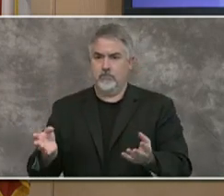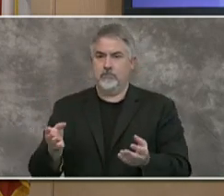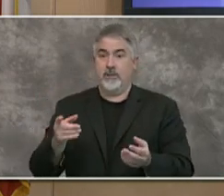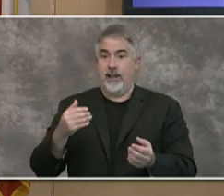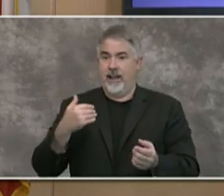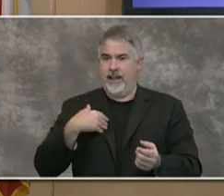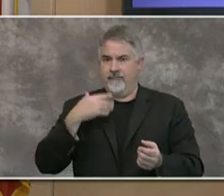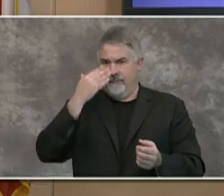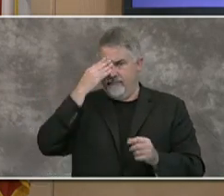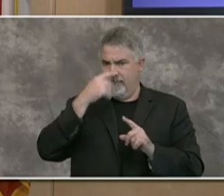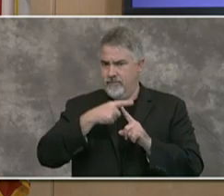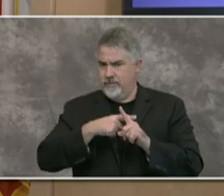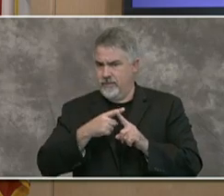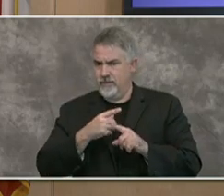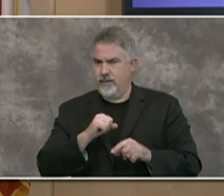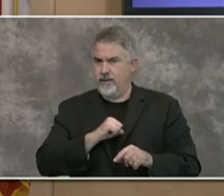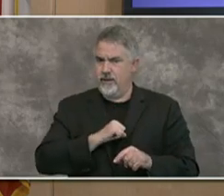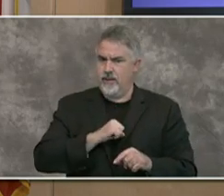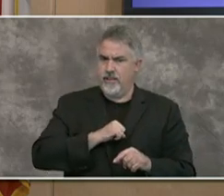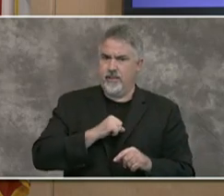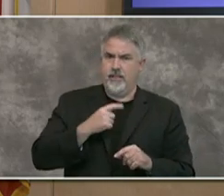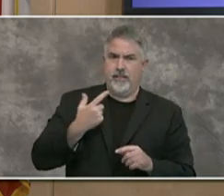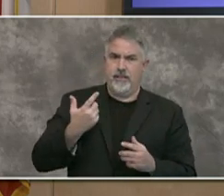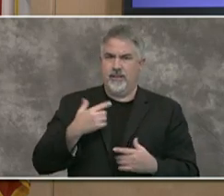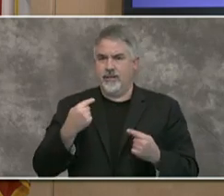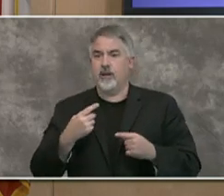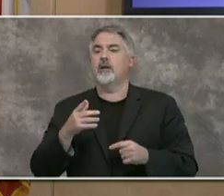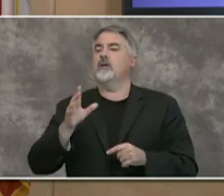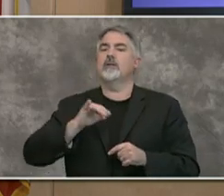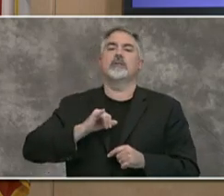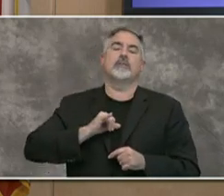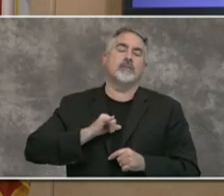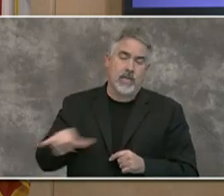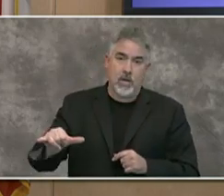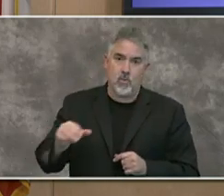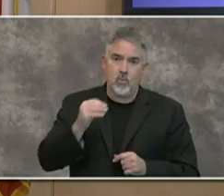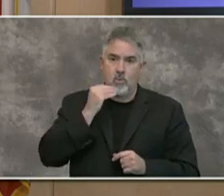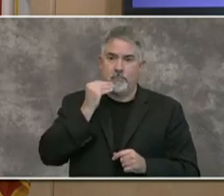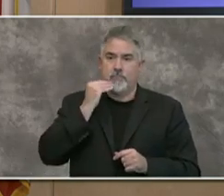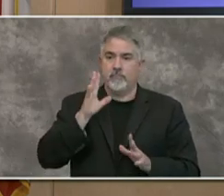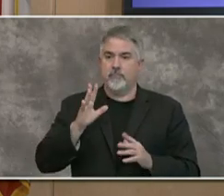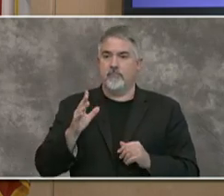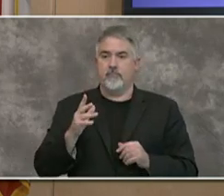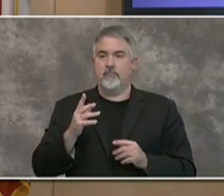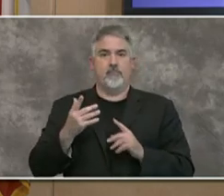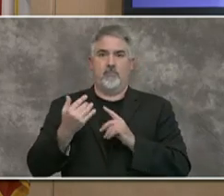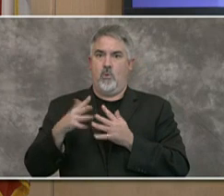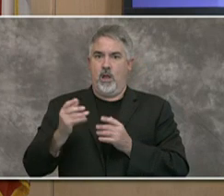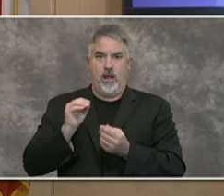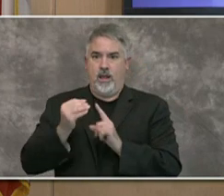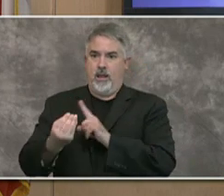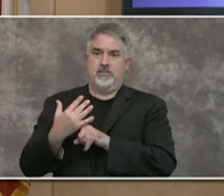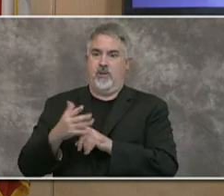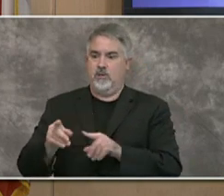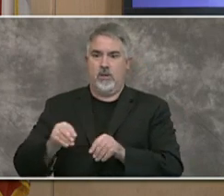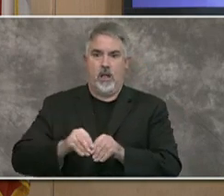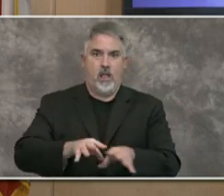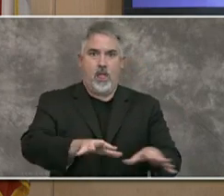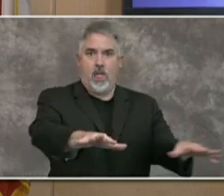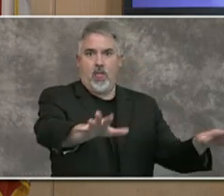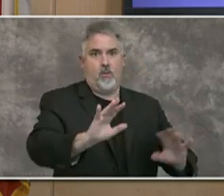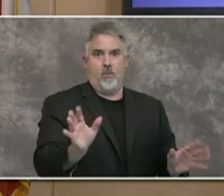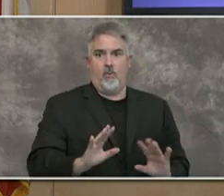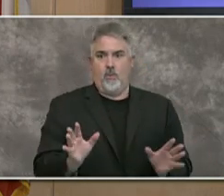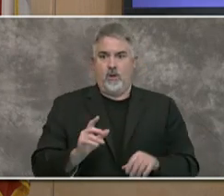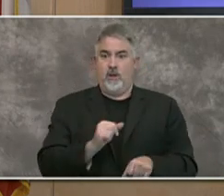stay home. If you've been exposed and your workplace determines that you are essential to operations, which frankly everyone in